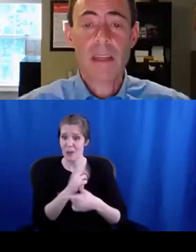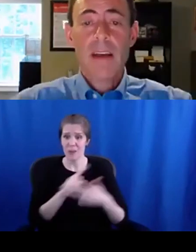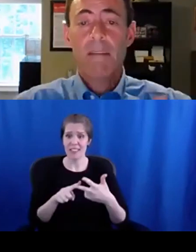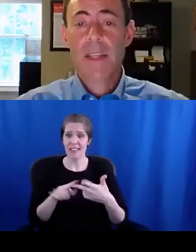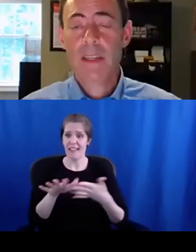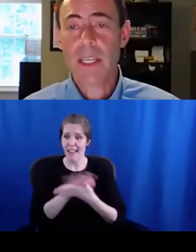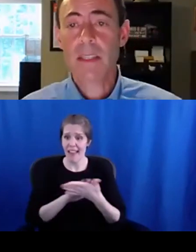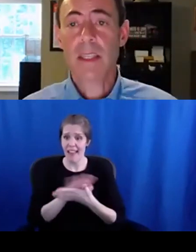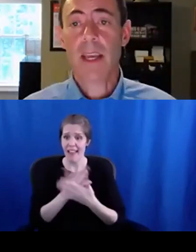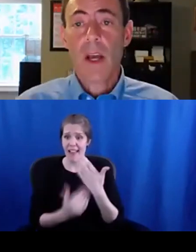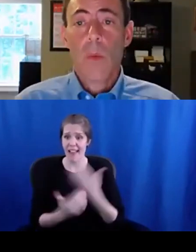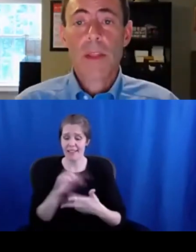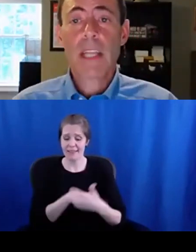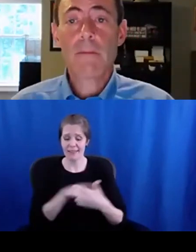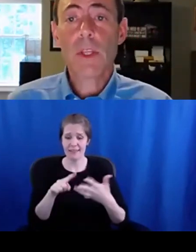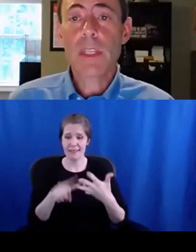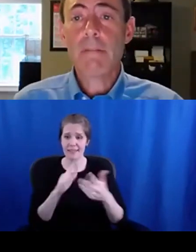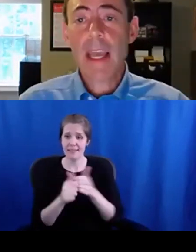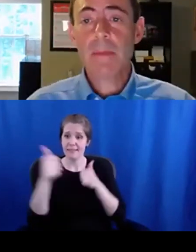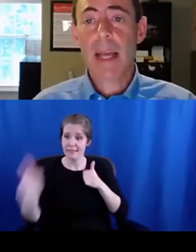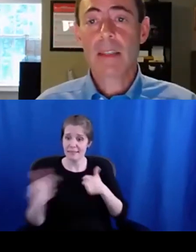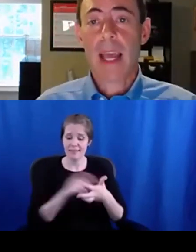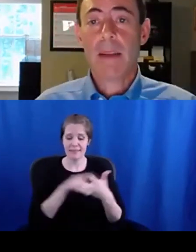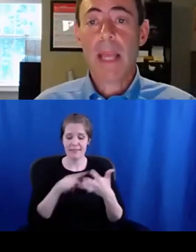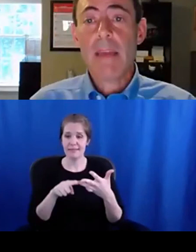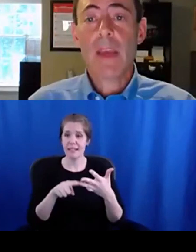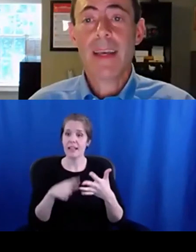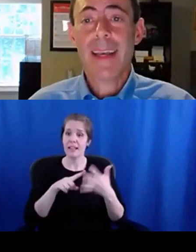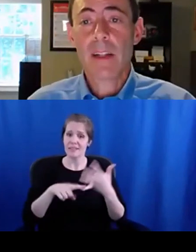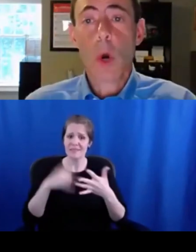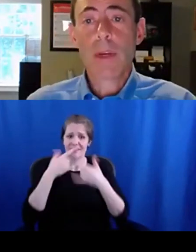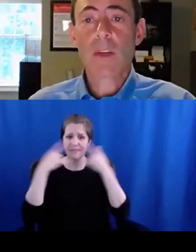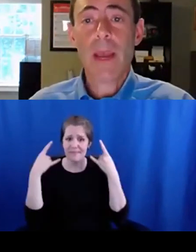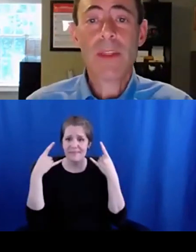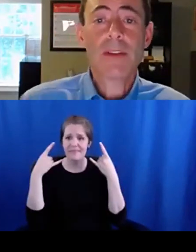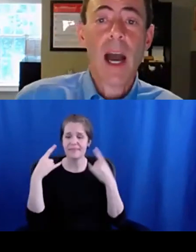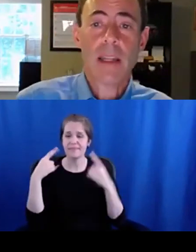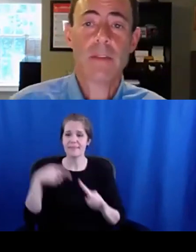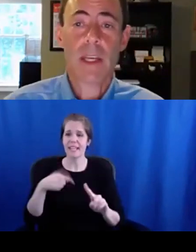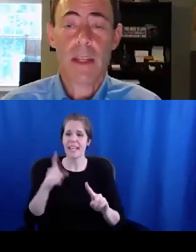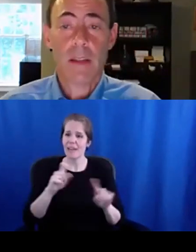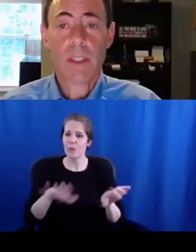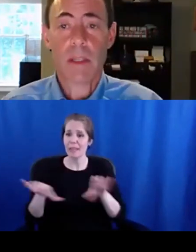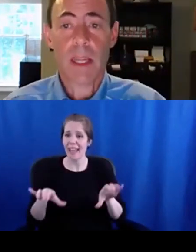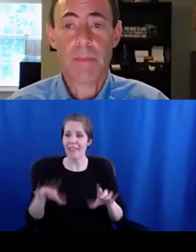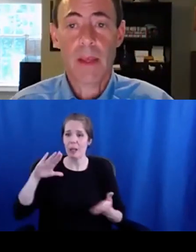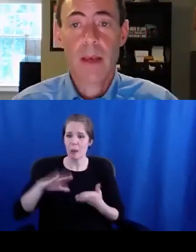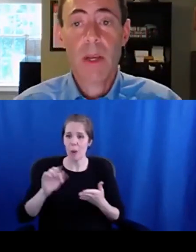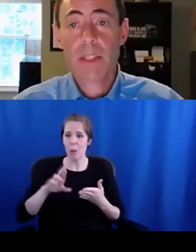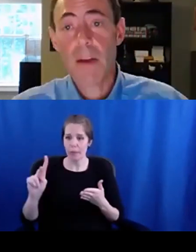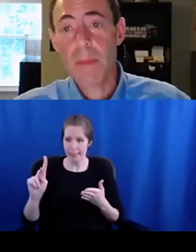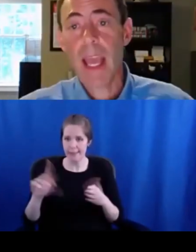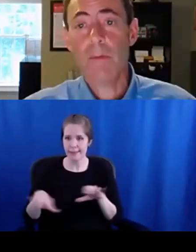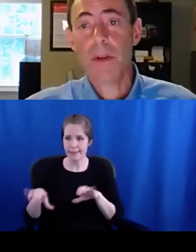hygiene, physical distancing, whether staff are using face masks and behaving in a low risk way when they're not in the facility. because